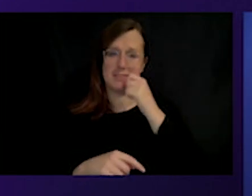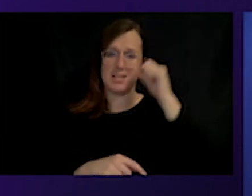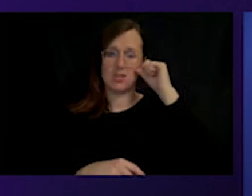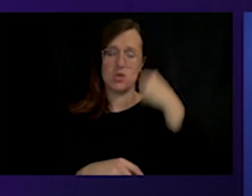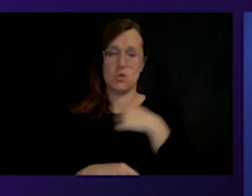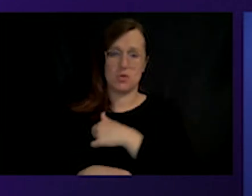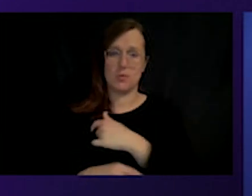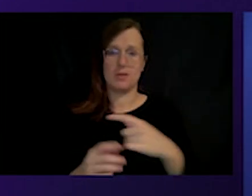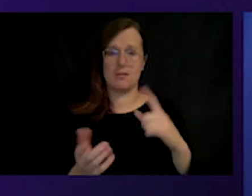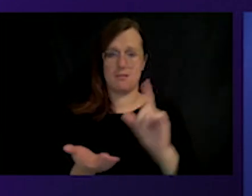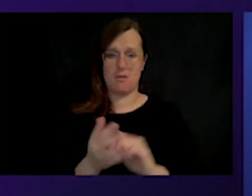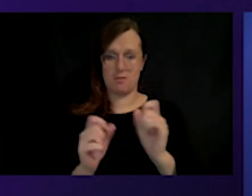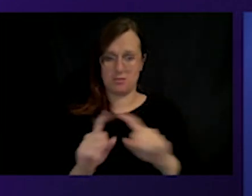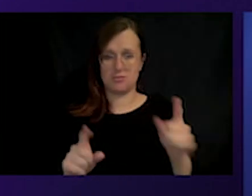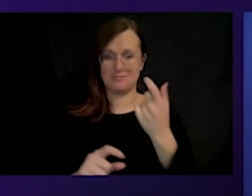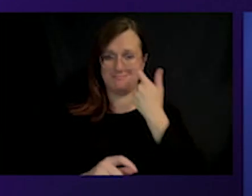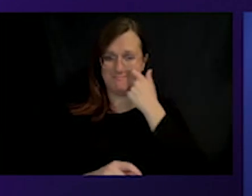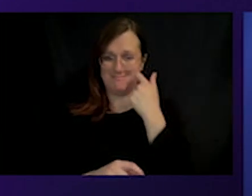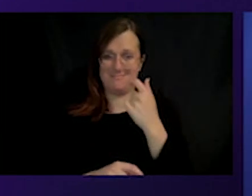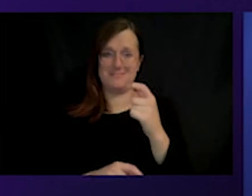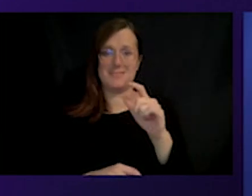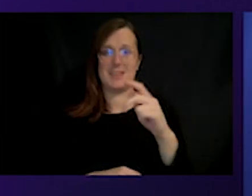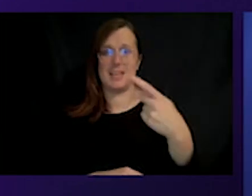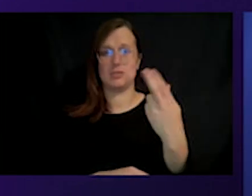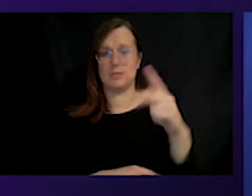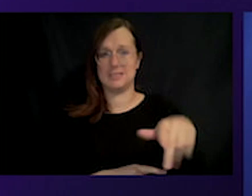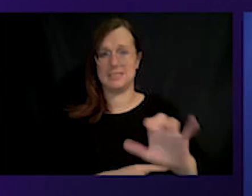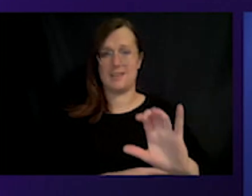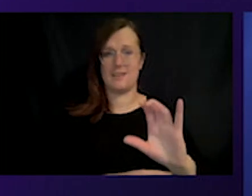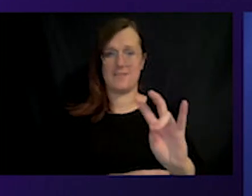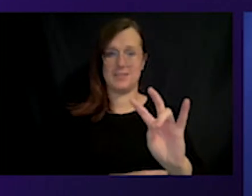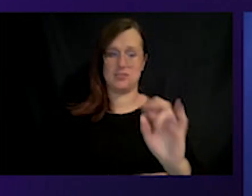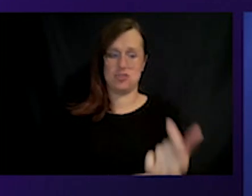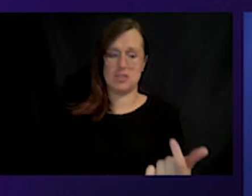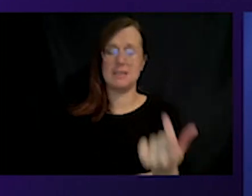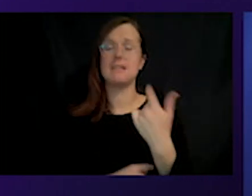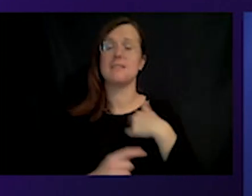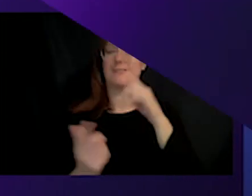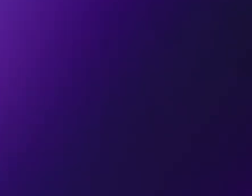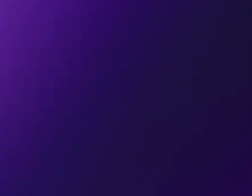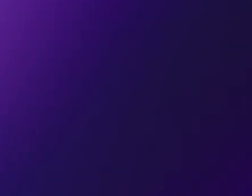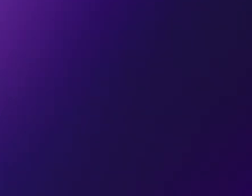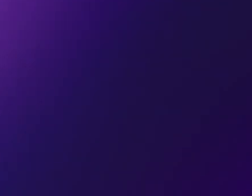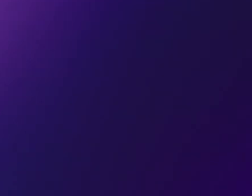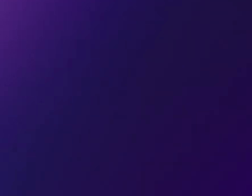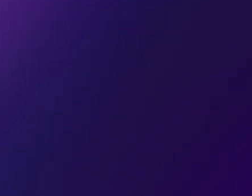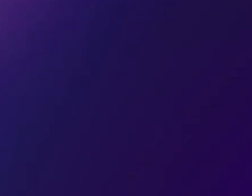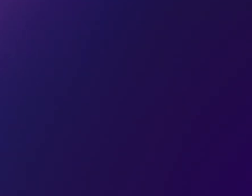latest HPC instance, the HPC 7G. Right. So take a look at that information online.